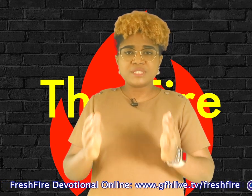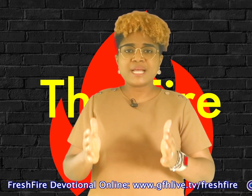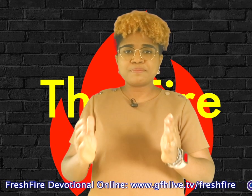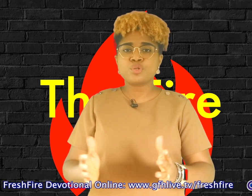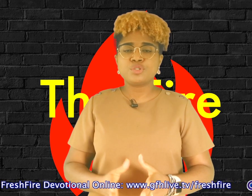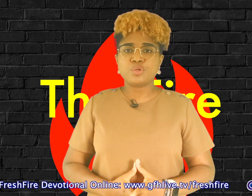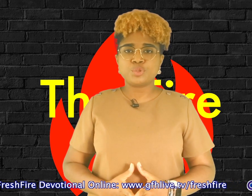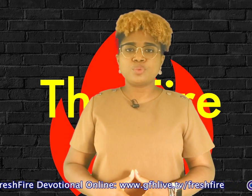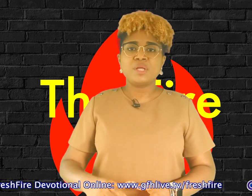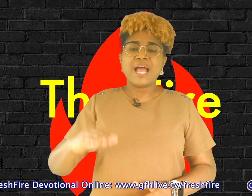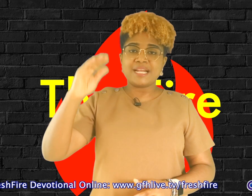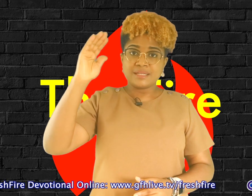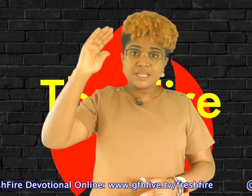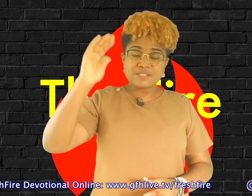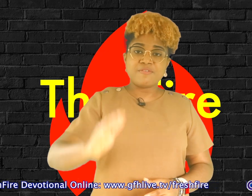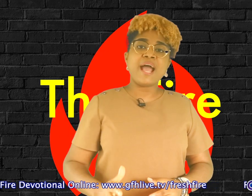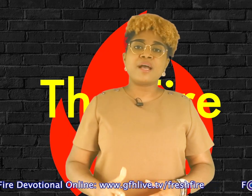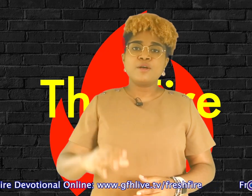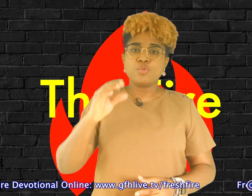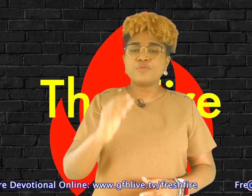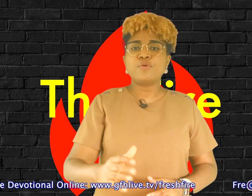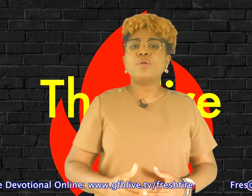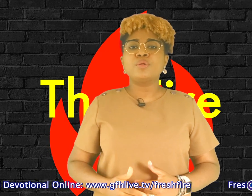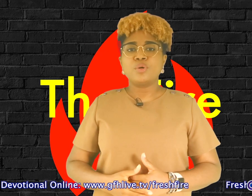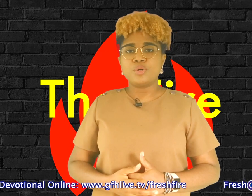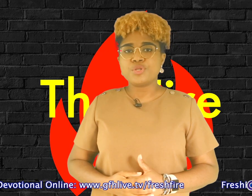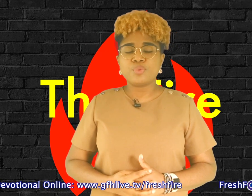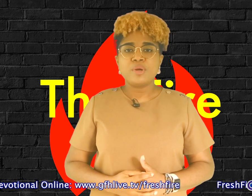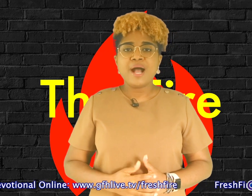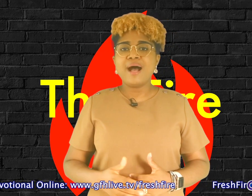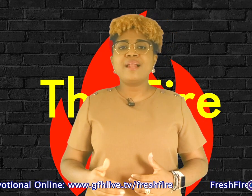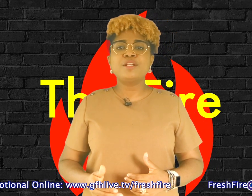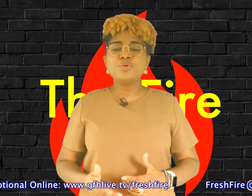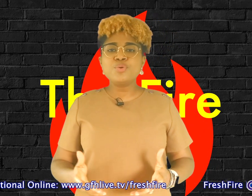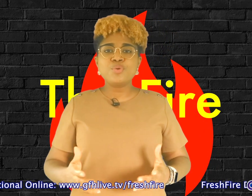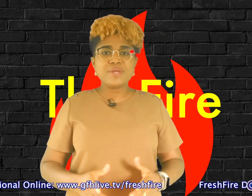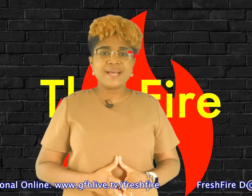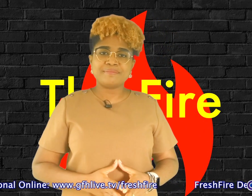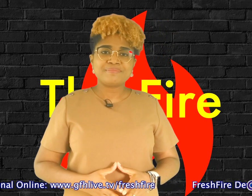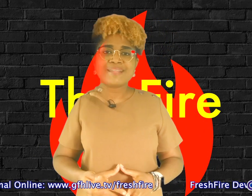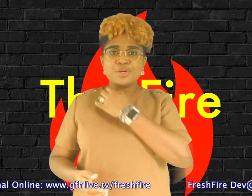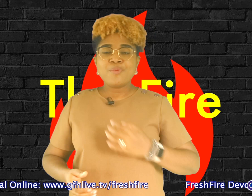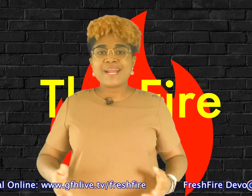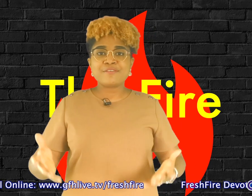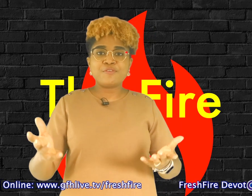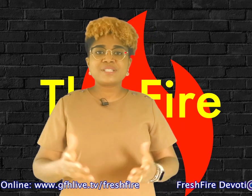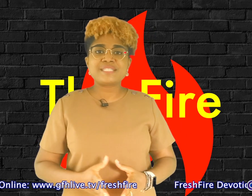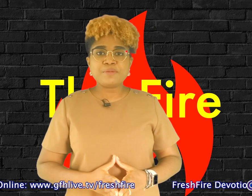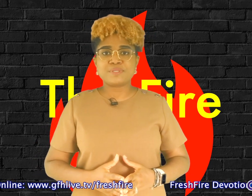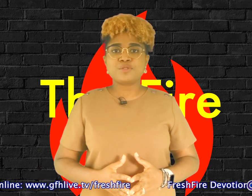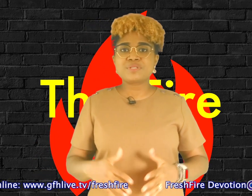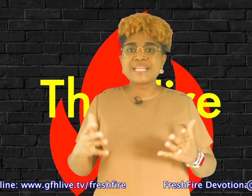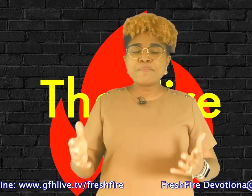and he will take absolute control and his fire will fall on you." Hallelujah. What are the